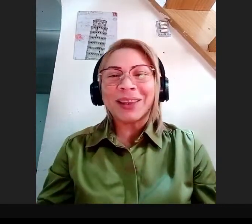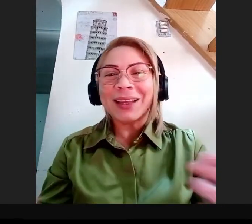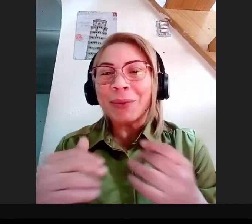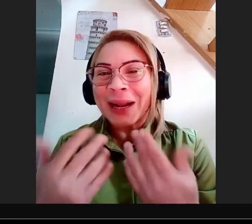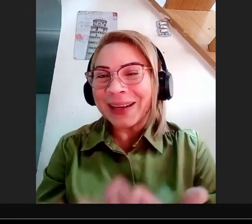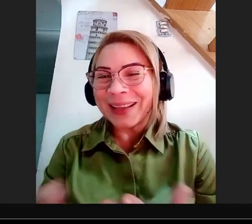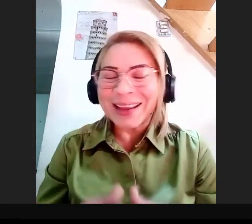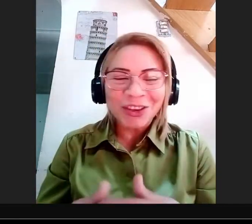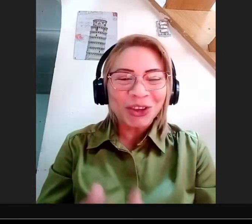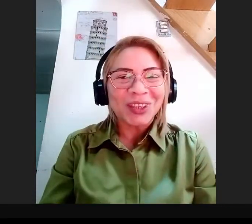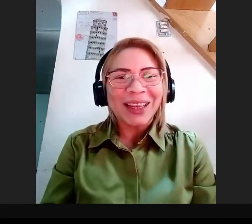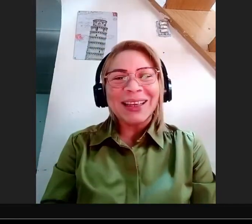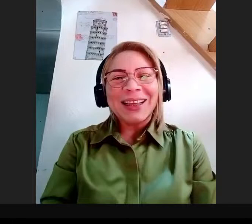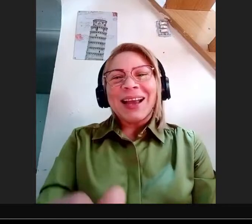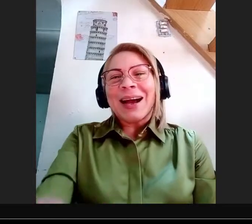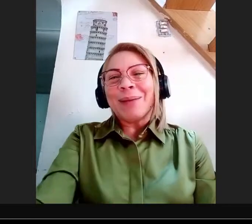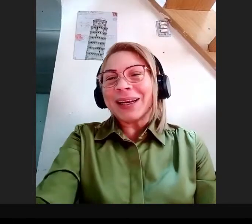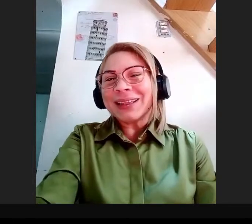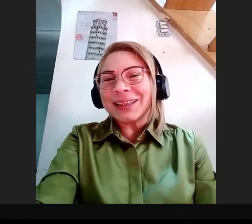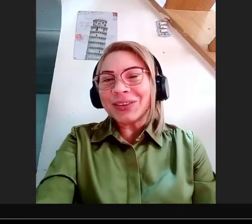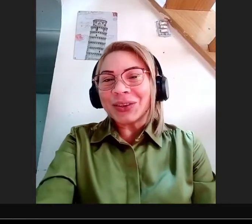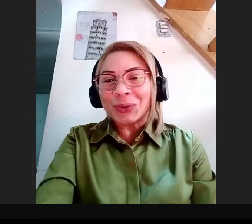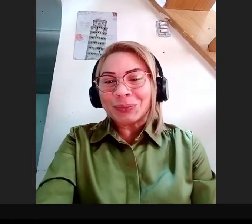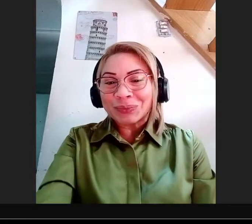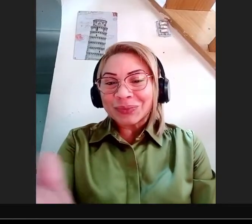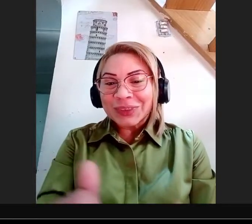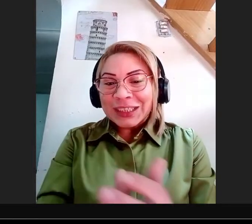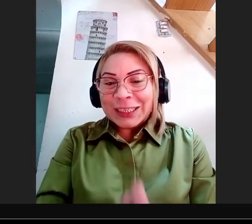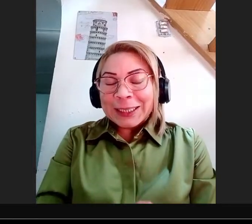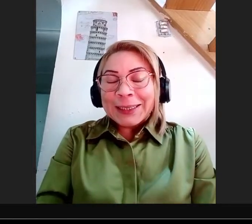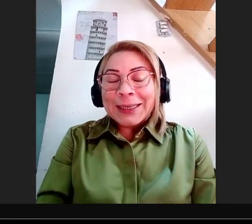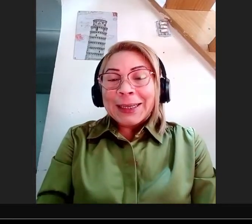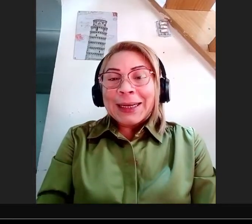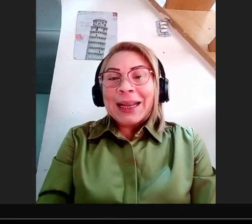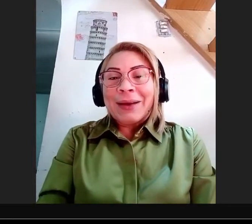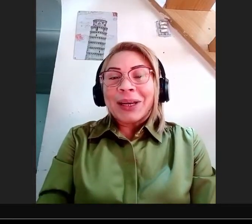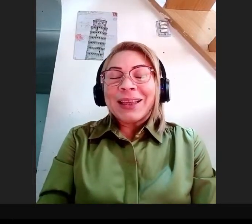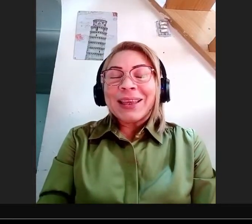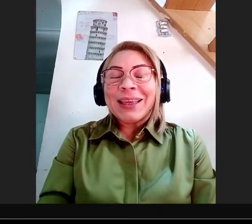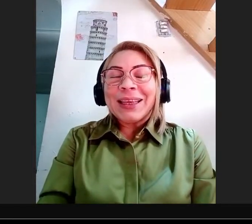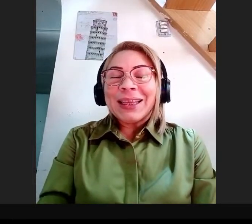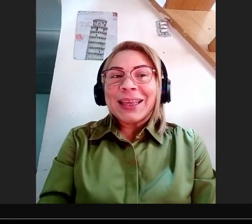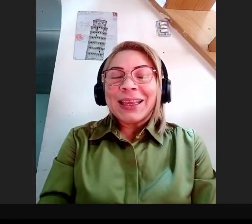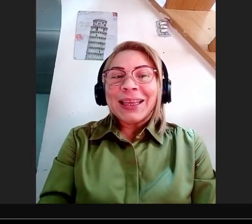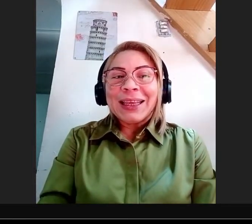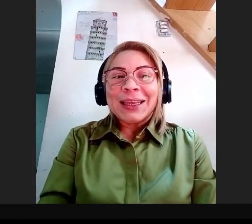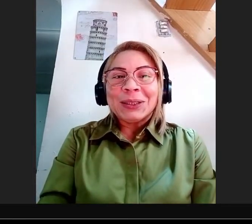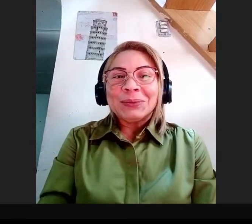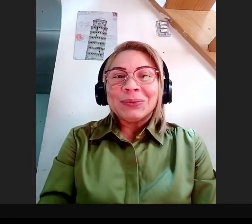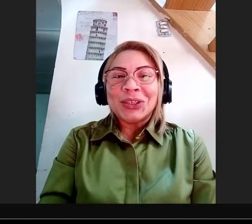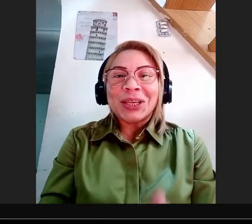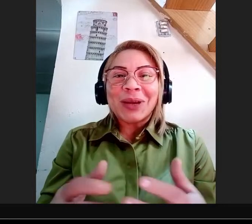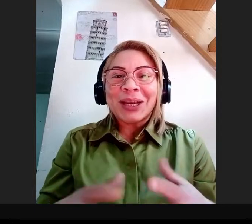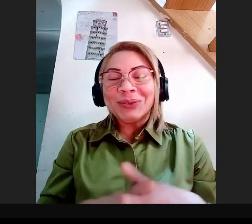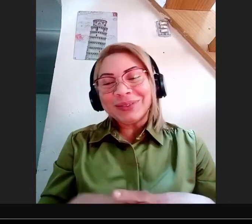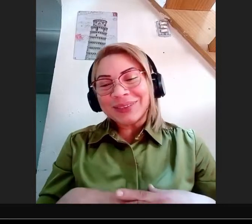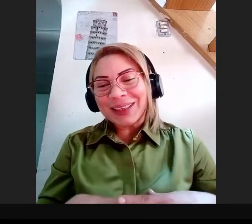for the harvest, and we were victims of a deceitful labor offer.